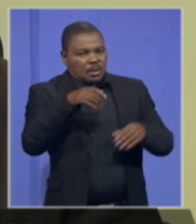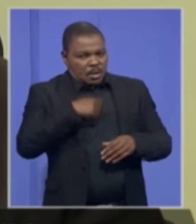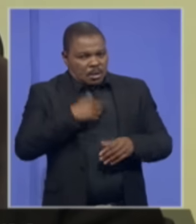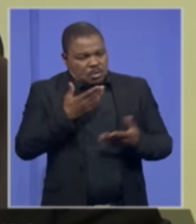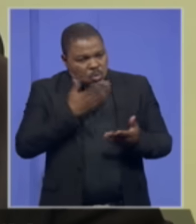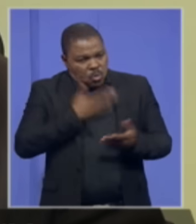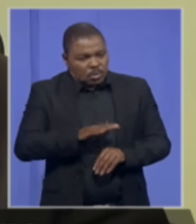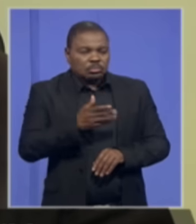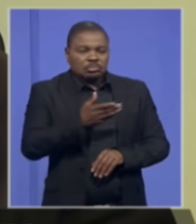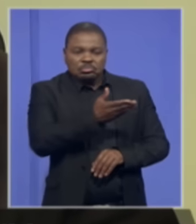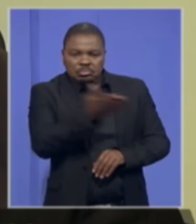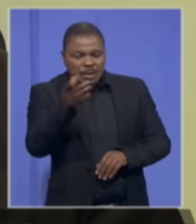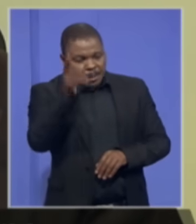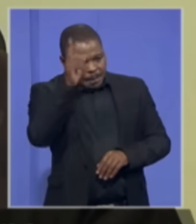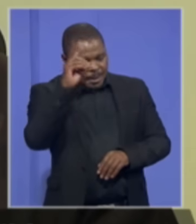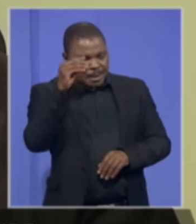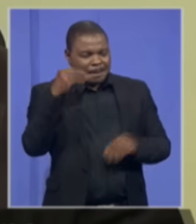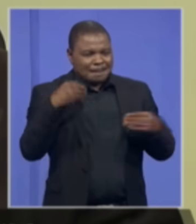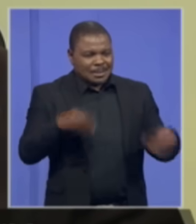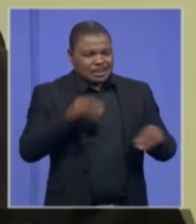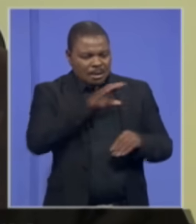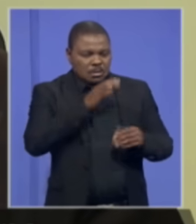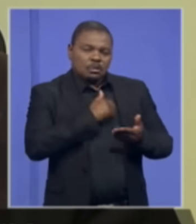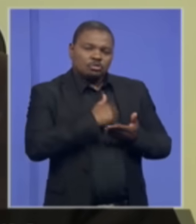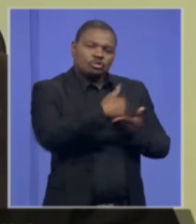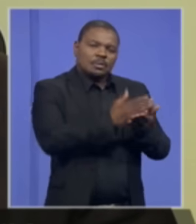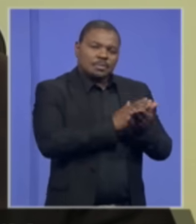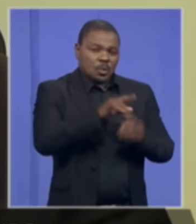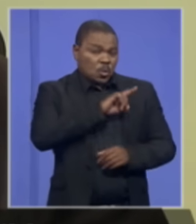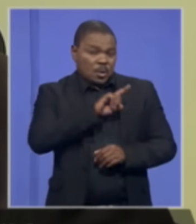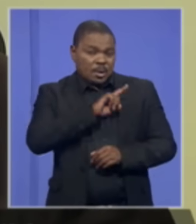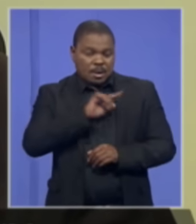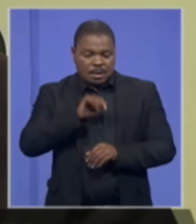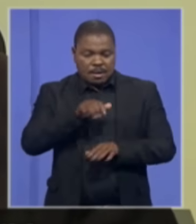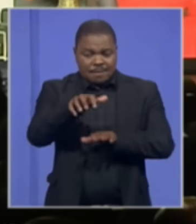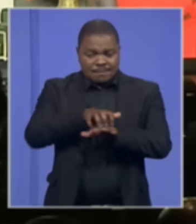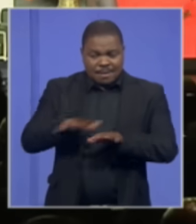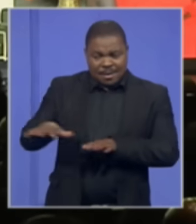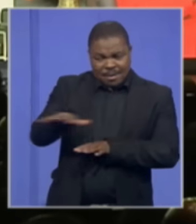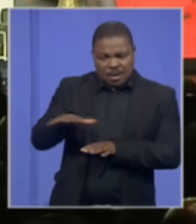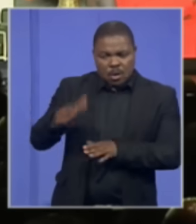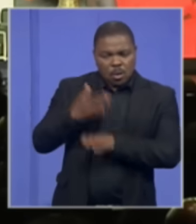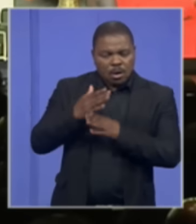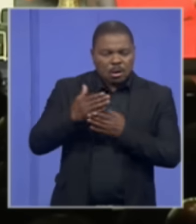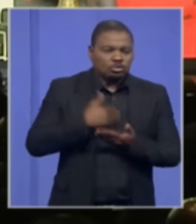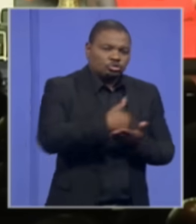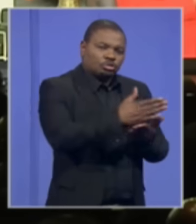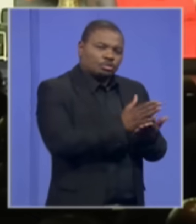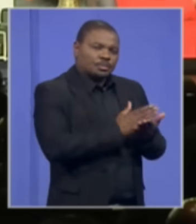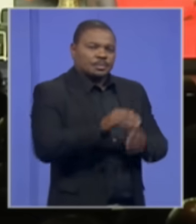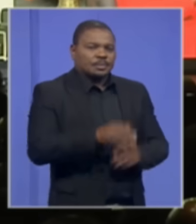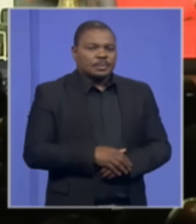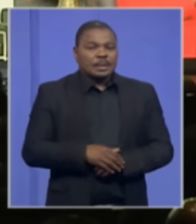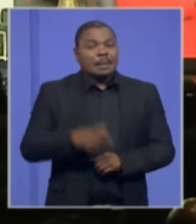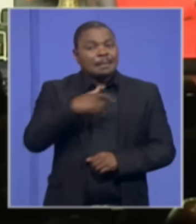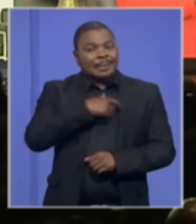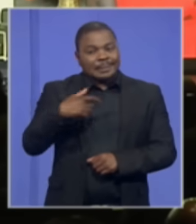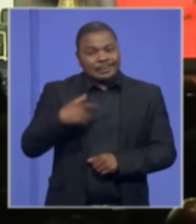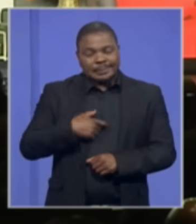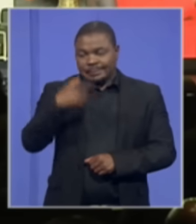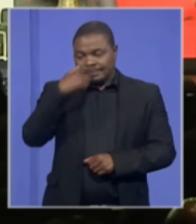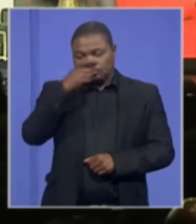with the Black Business Council today. The work that we're doing within the agriculture space. Mopresidente Cyril Ramaphosa o tla